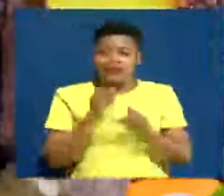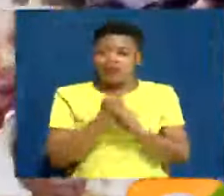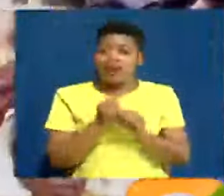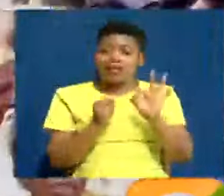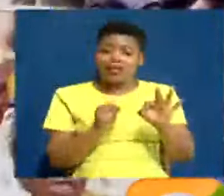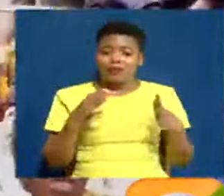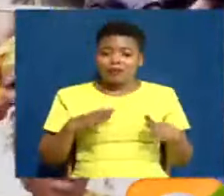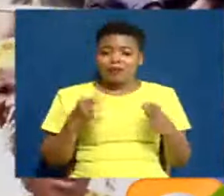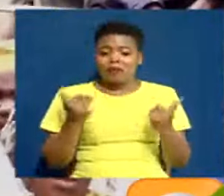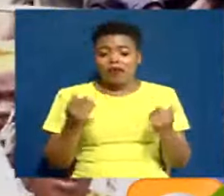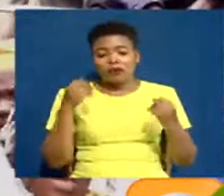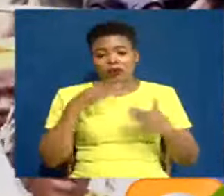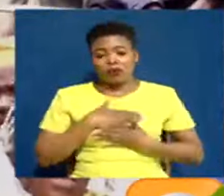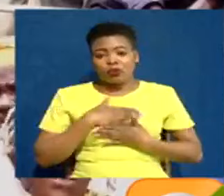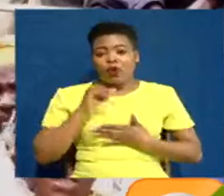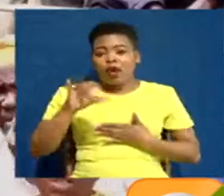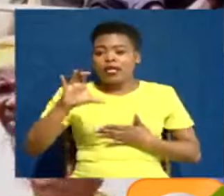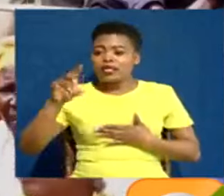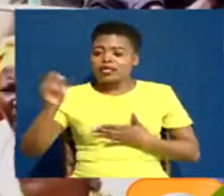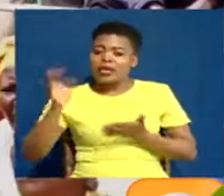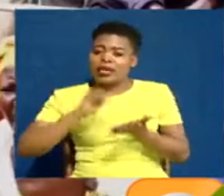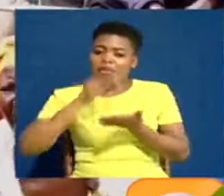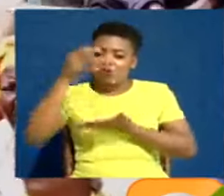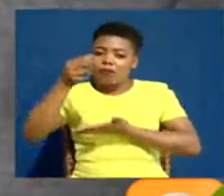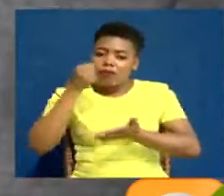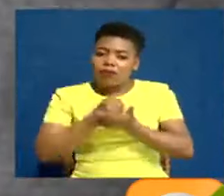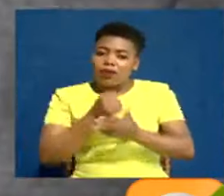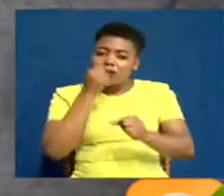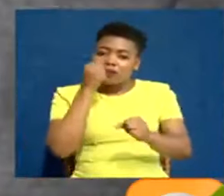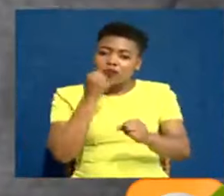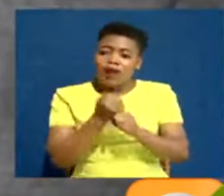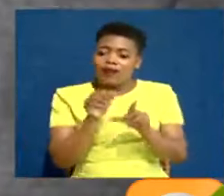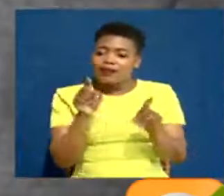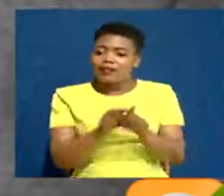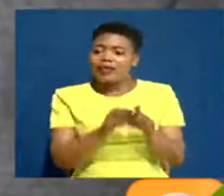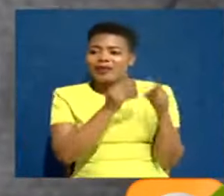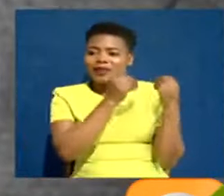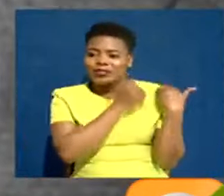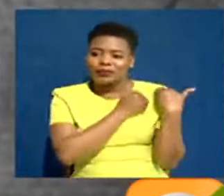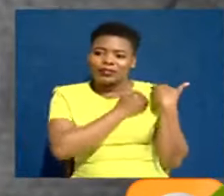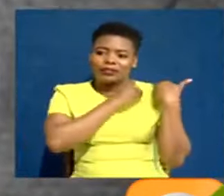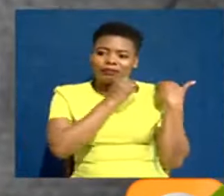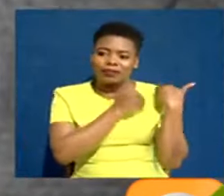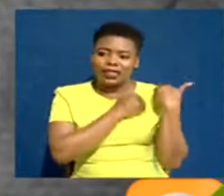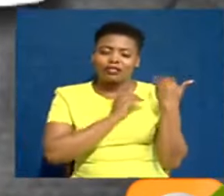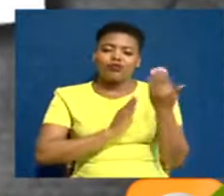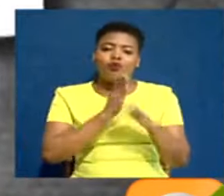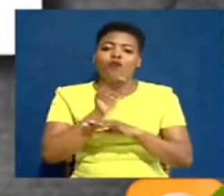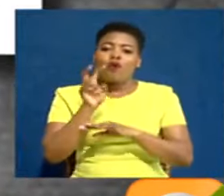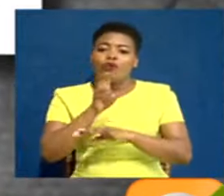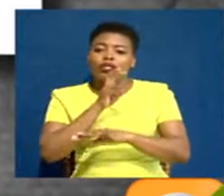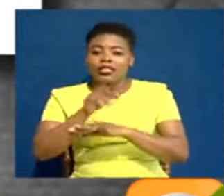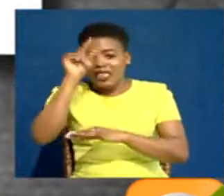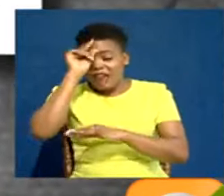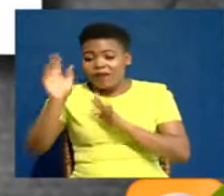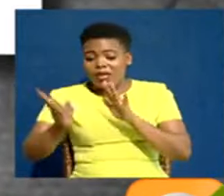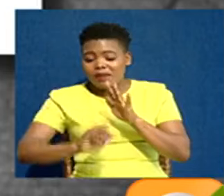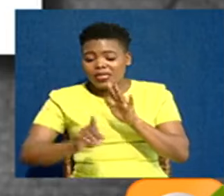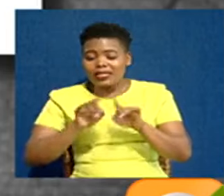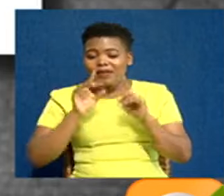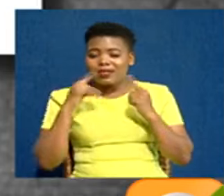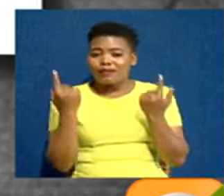And now the former CS for ICT, Eliud Owalo, will also get his share of overseeing performance of government ministries, departments and